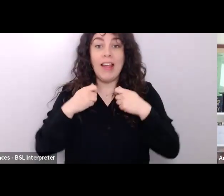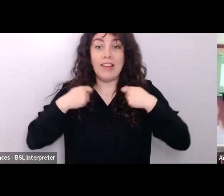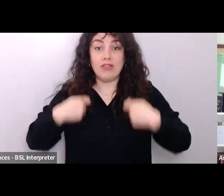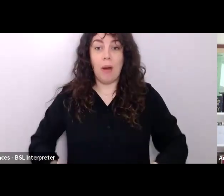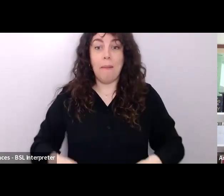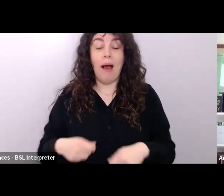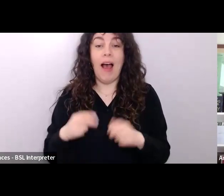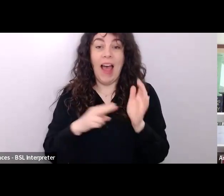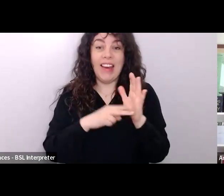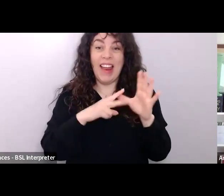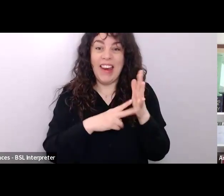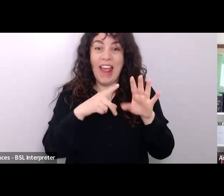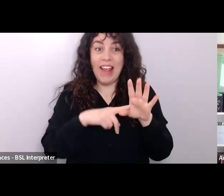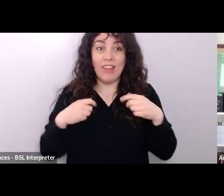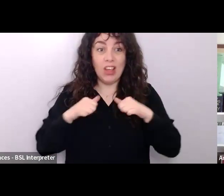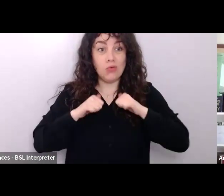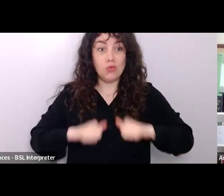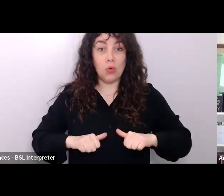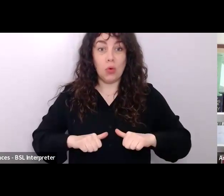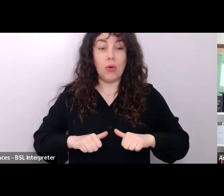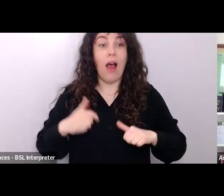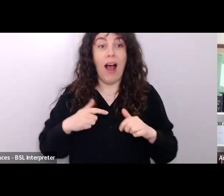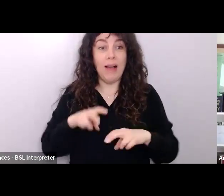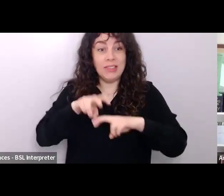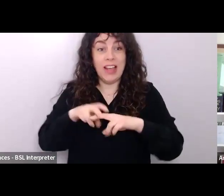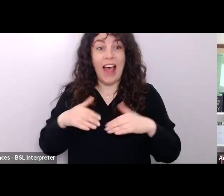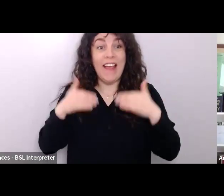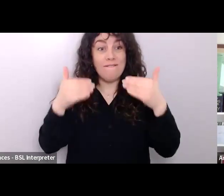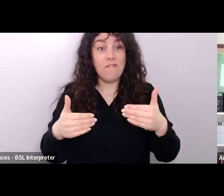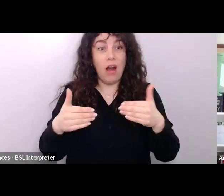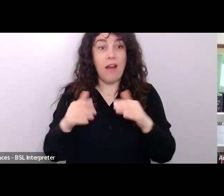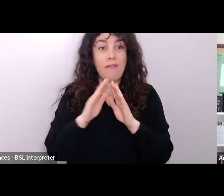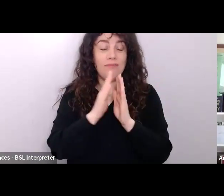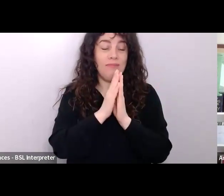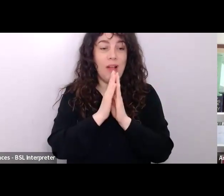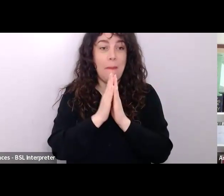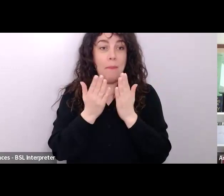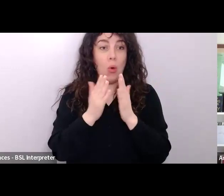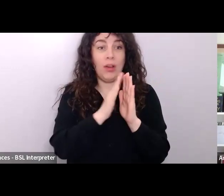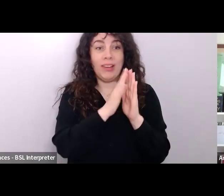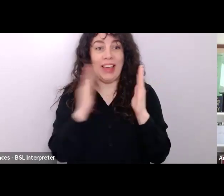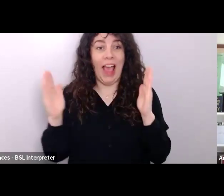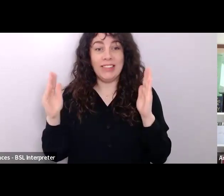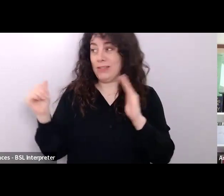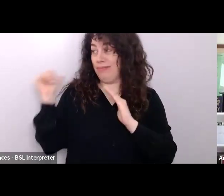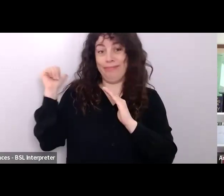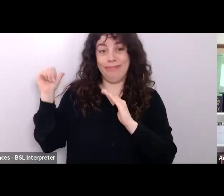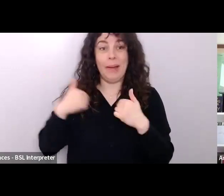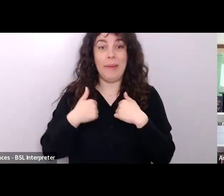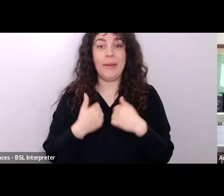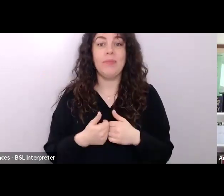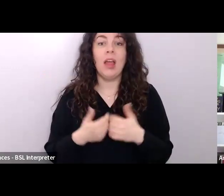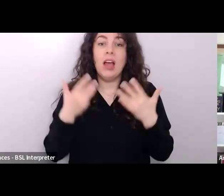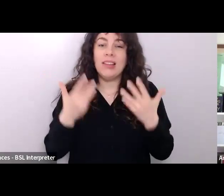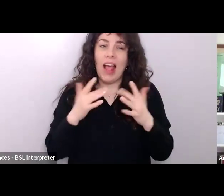navy suit, and I'm sitting in front of a bookcase. And we're really pleased to welcome you here today. So today is a